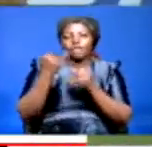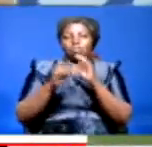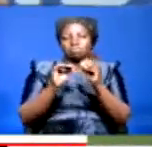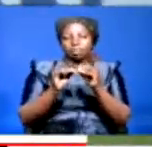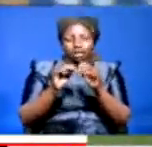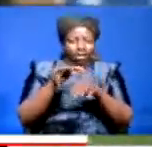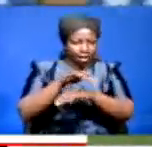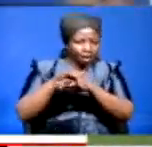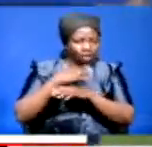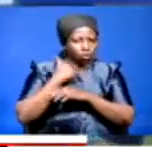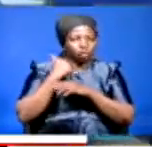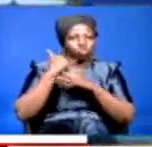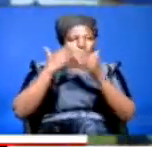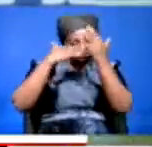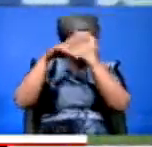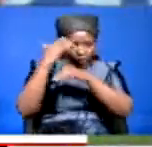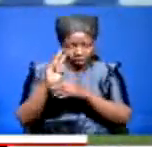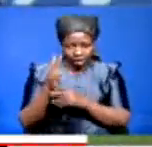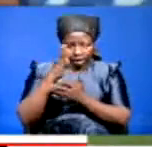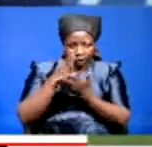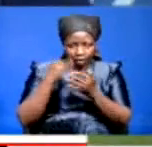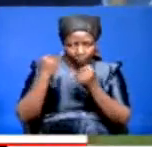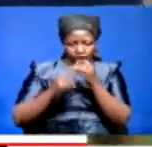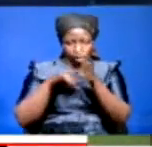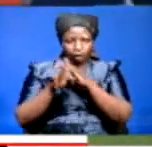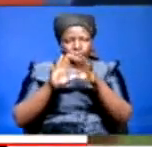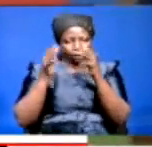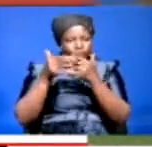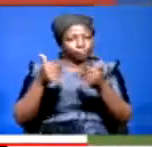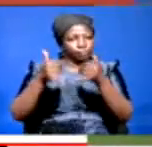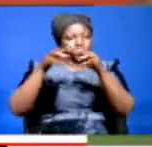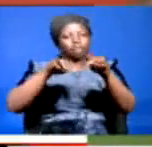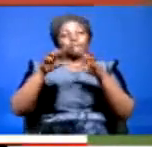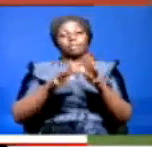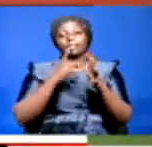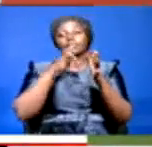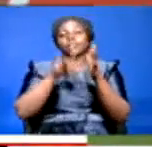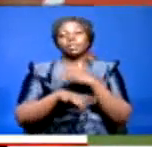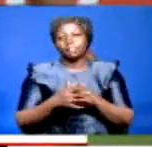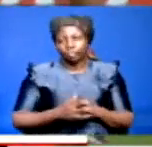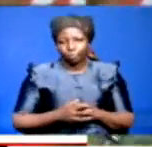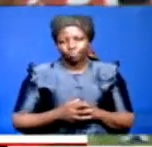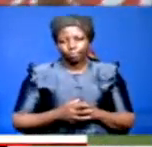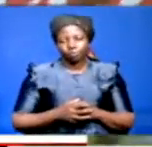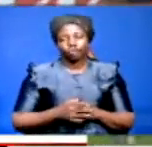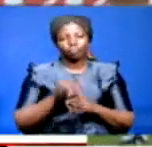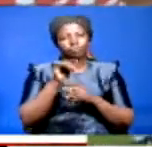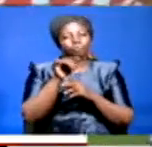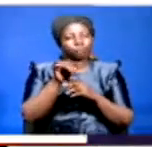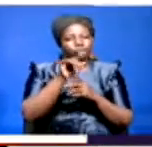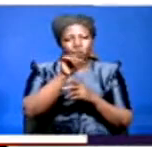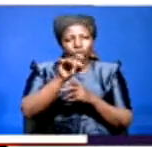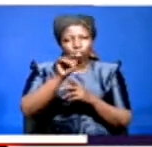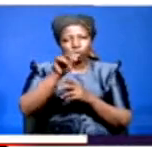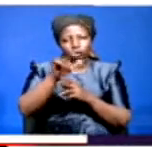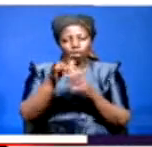successive semi-final at the World Cup. Manager Gareth Southgate says that balancing man-marking and zonal play is key to taking this